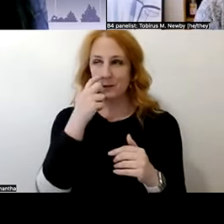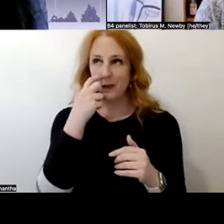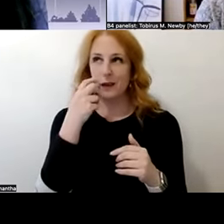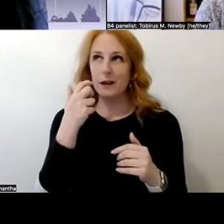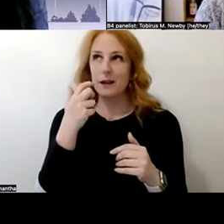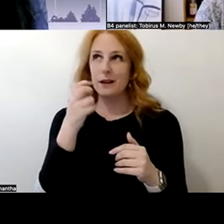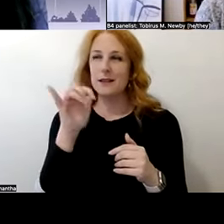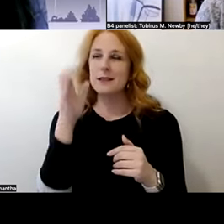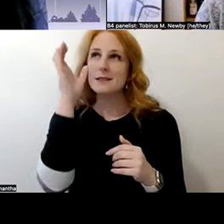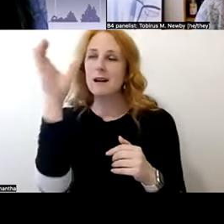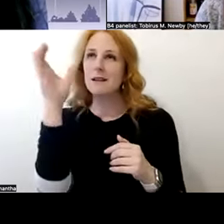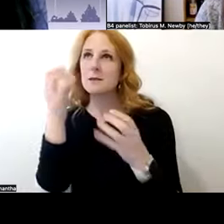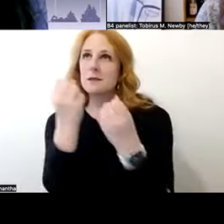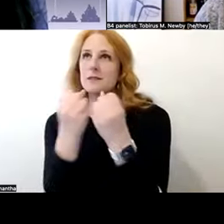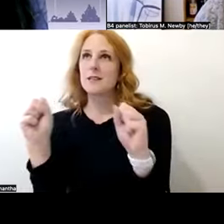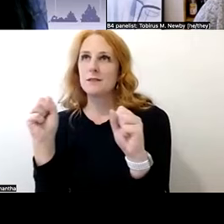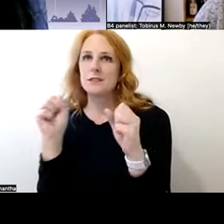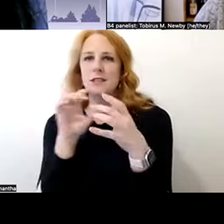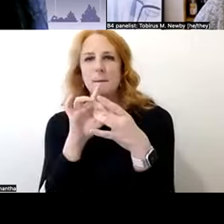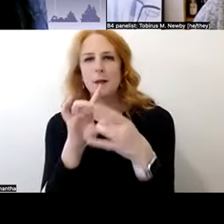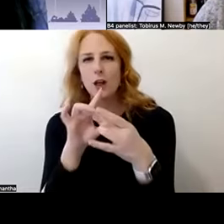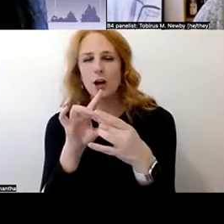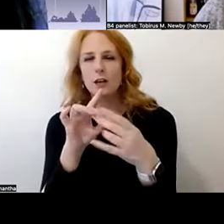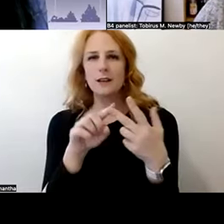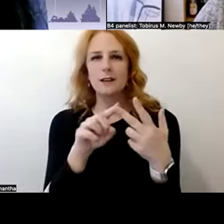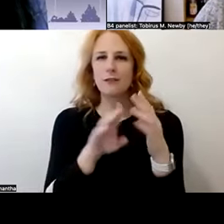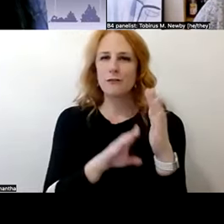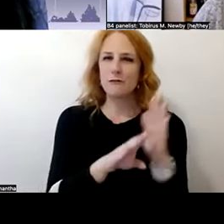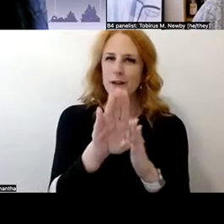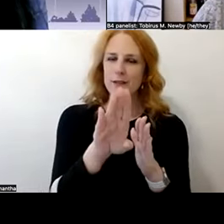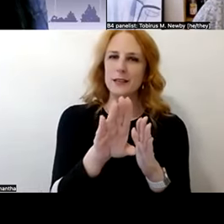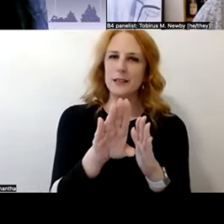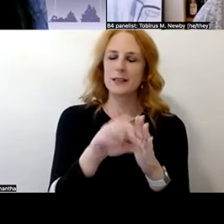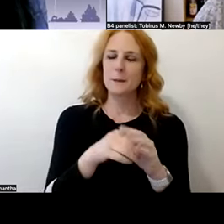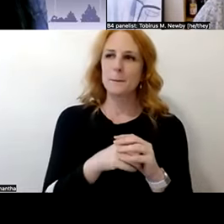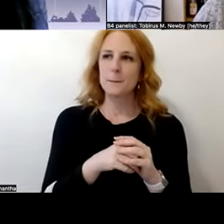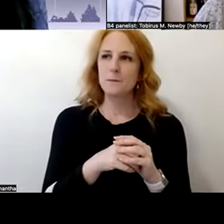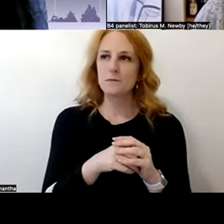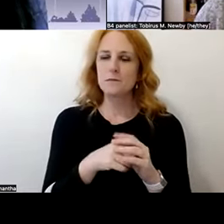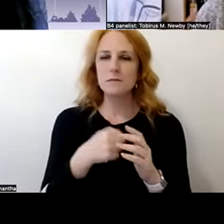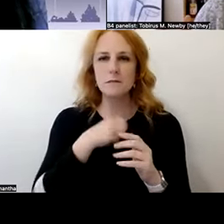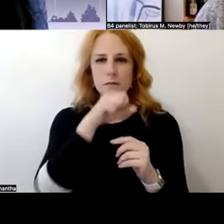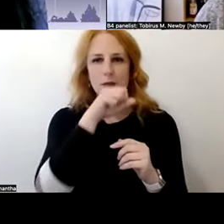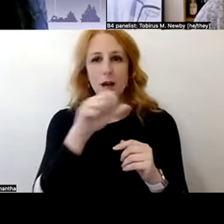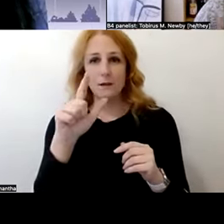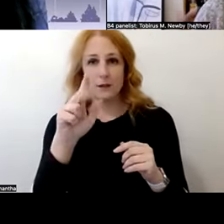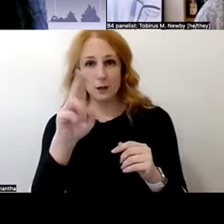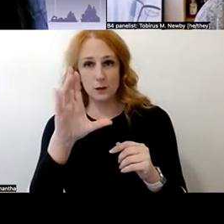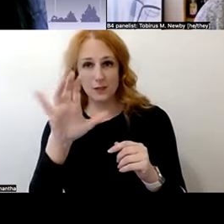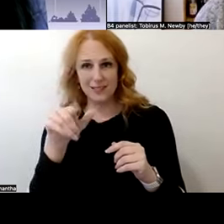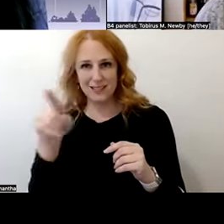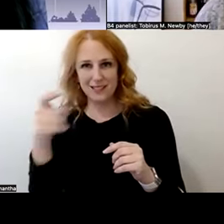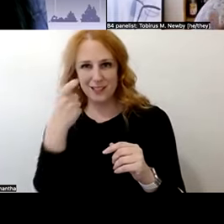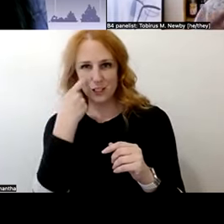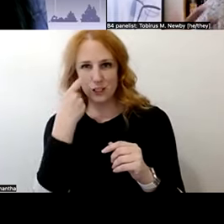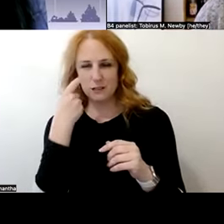holding the concepts of safety, belonging, and thriving, I really love earlier, Lucy, that you just called in the earth,